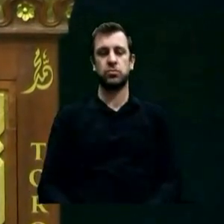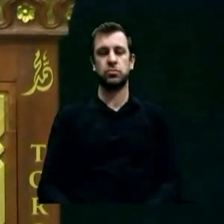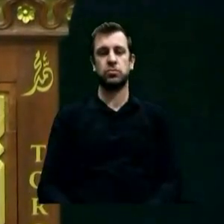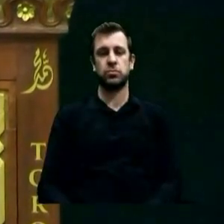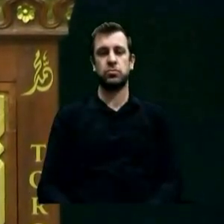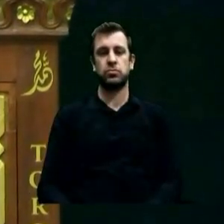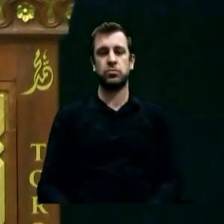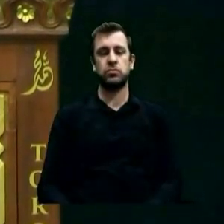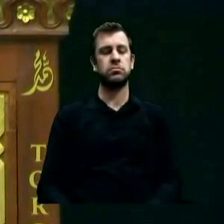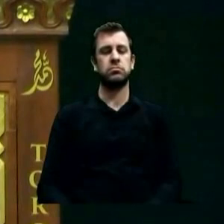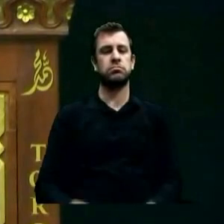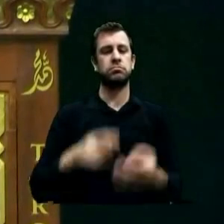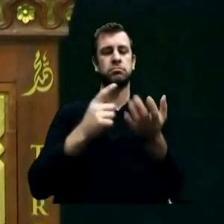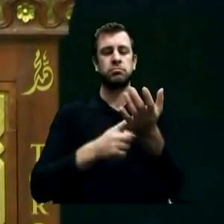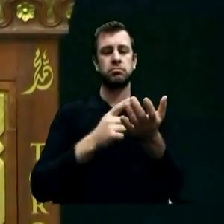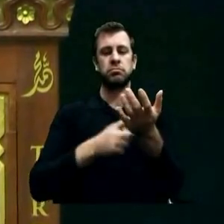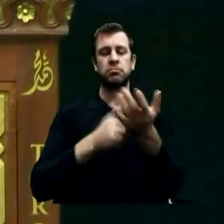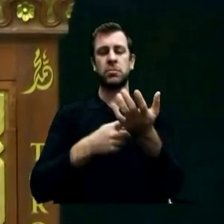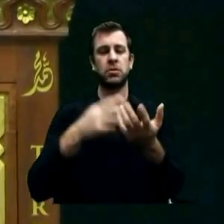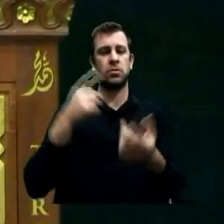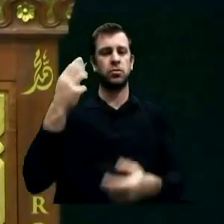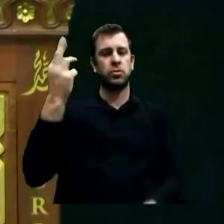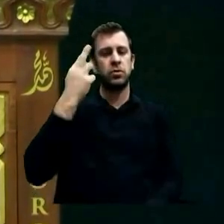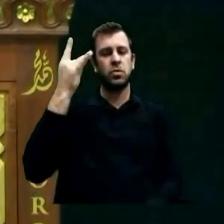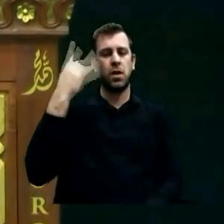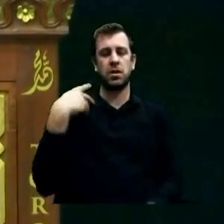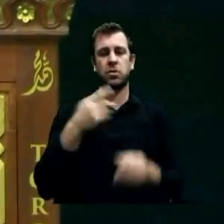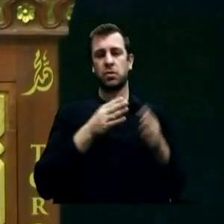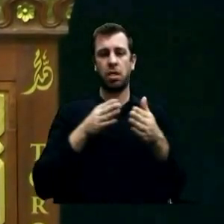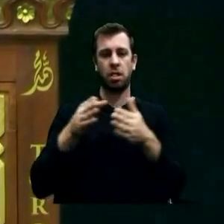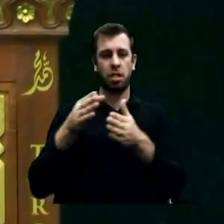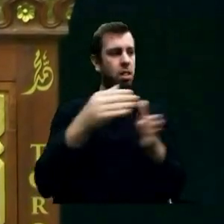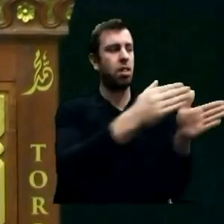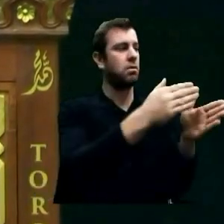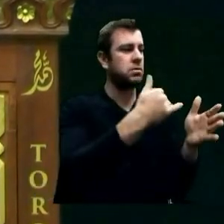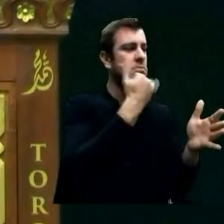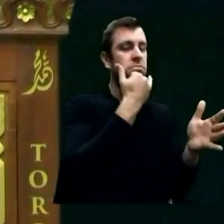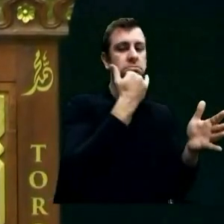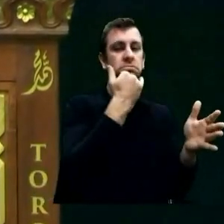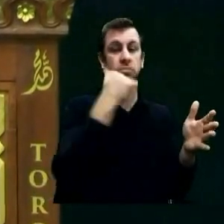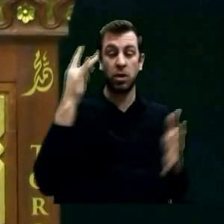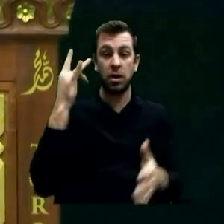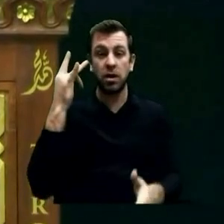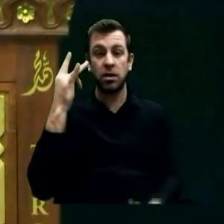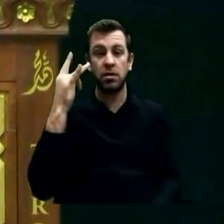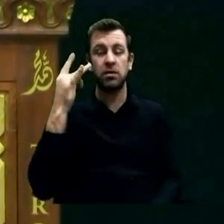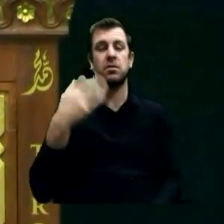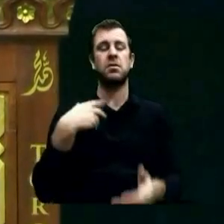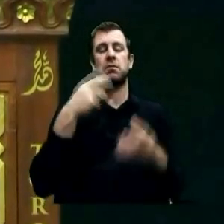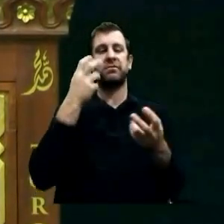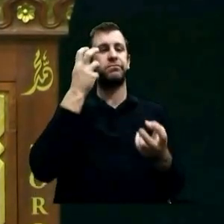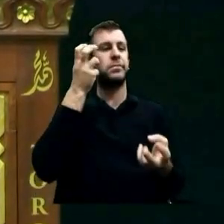saying that one of the problems why they went into the path of misguidance was because they were blindly following